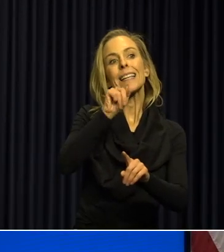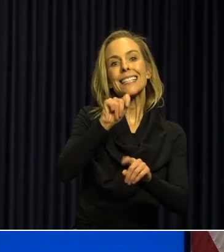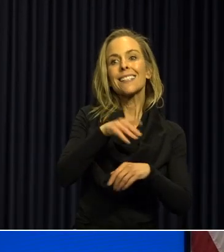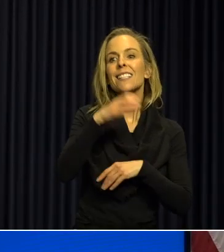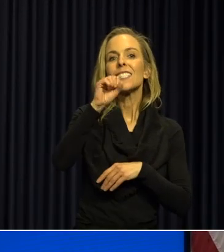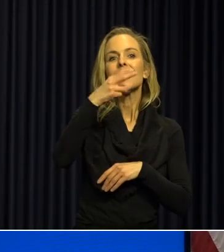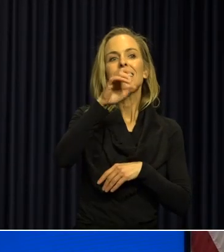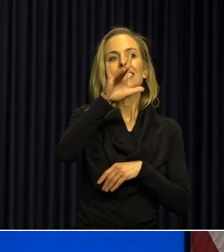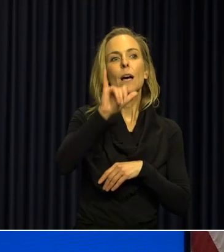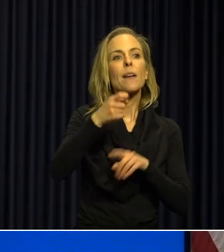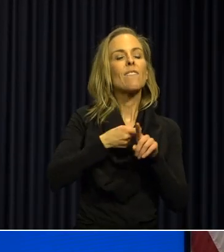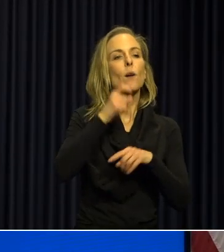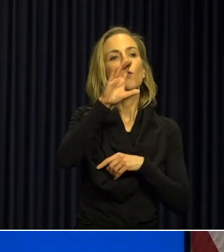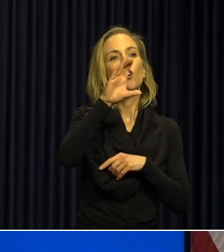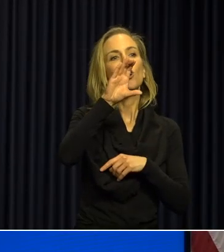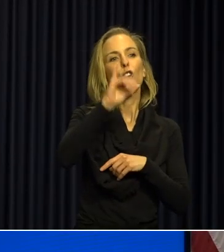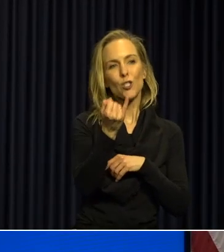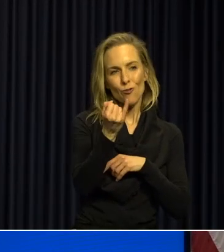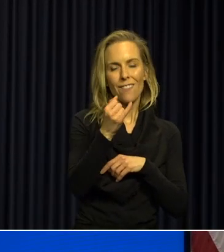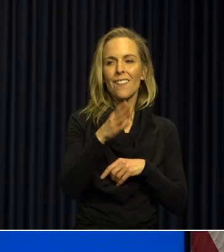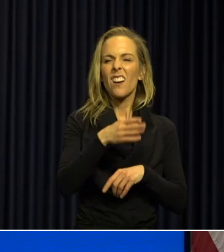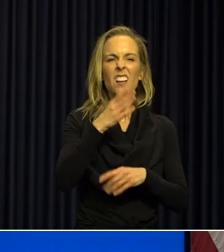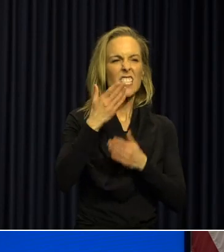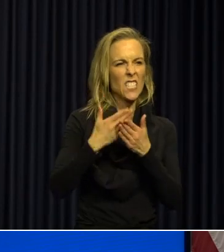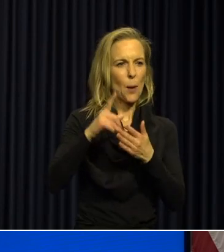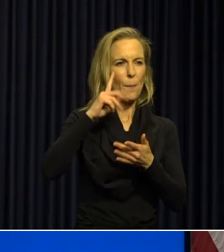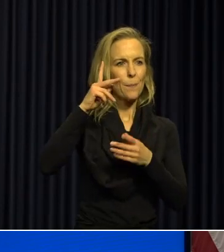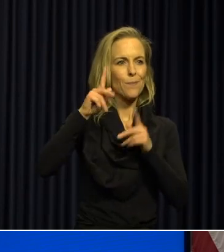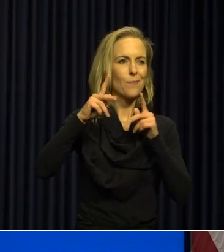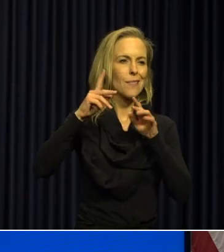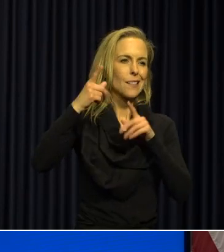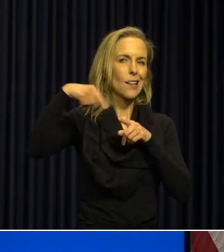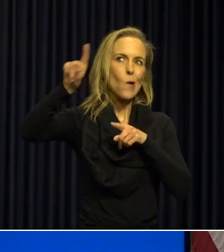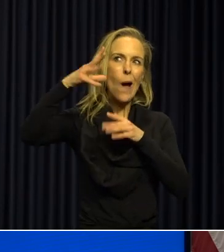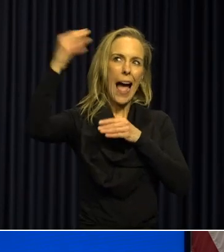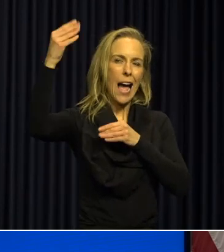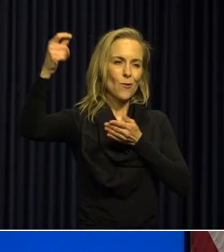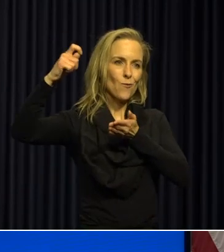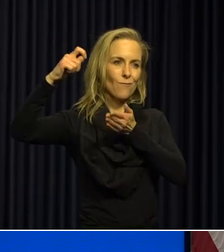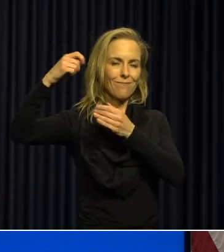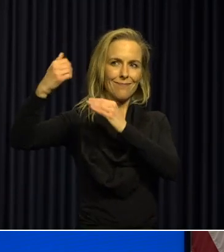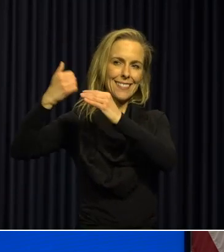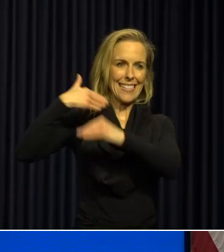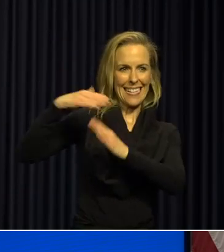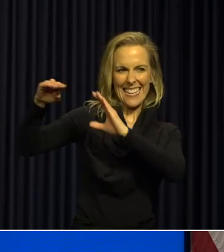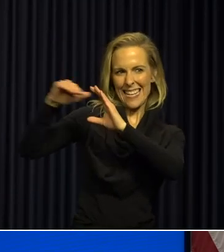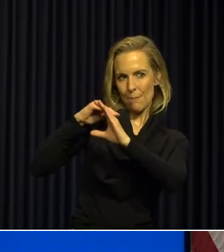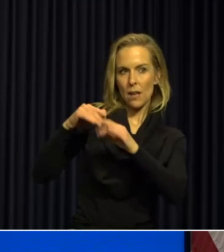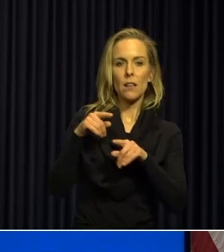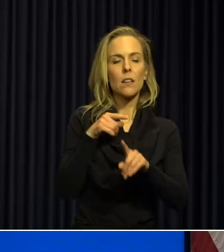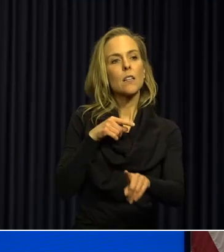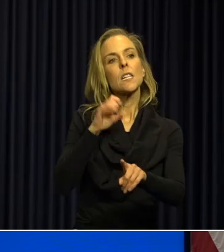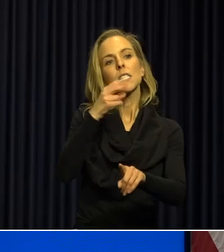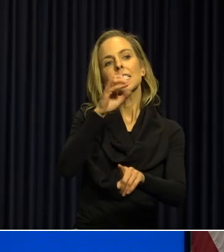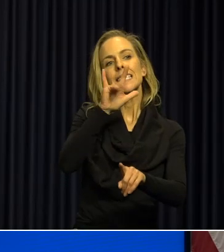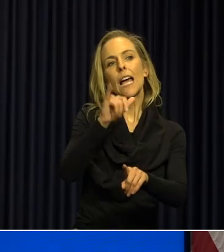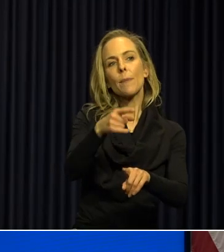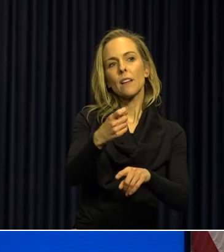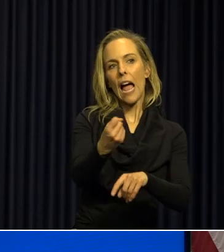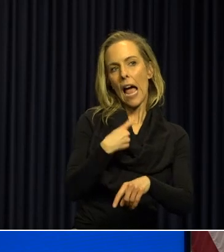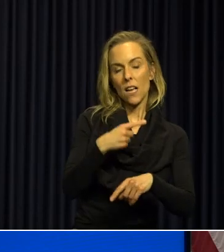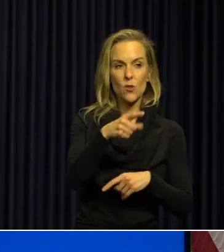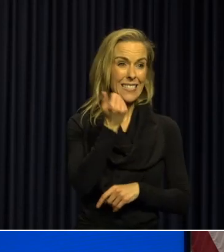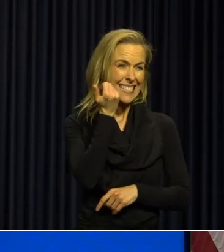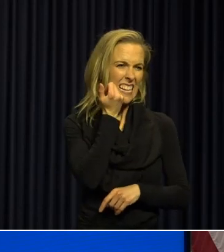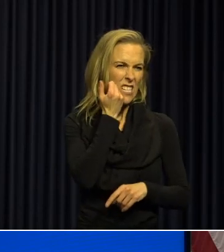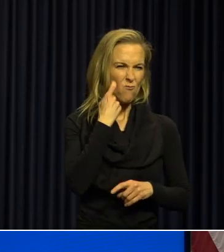from the Courier-Journal, and I've just got a couple of written questions. So, Shelby, you want to kick us off? You mentioned dentists reopening on Monday,